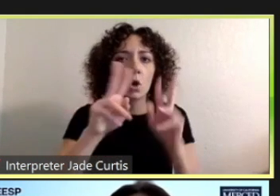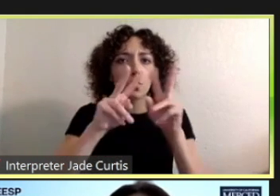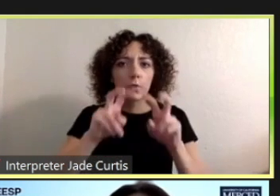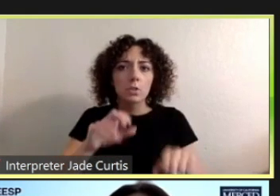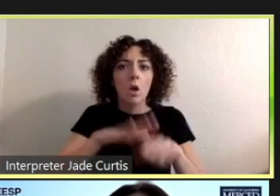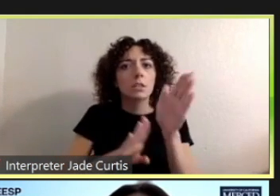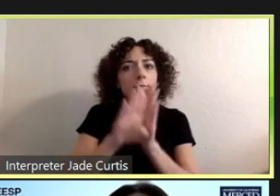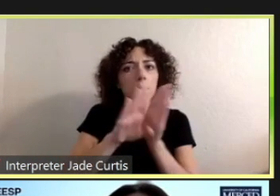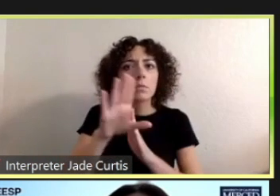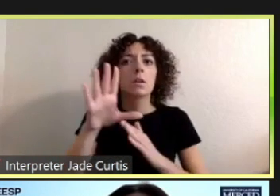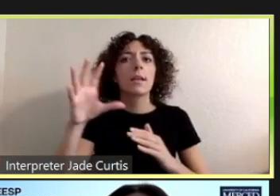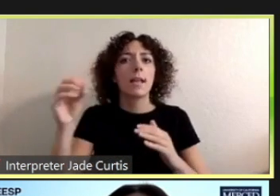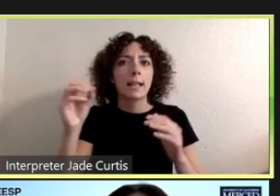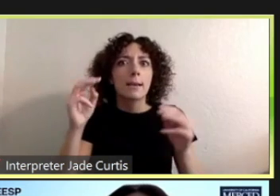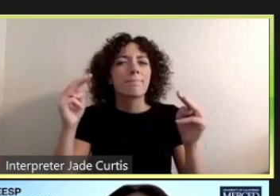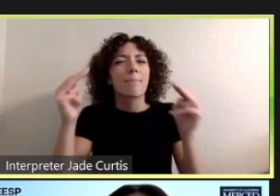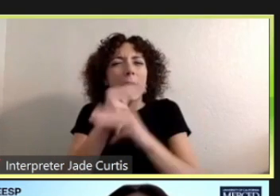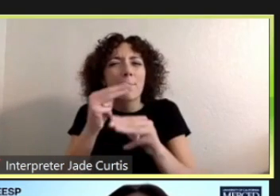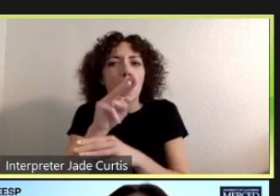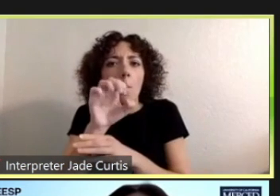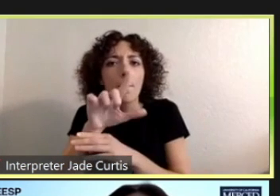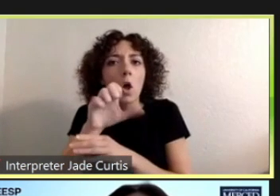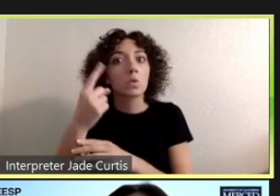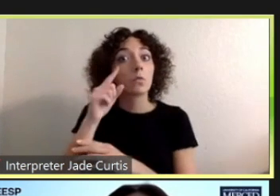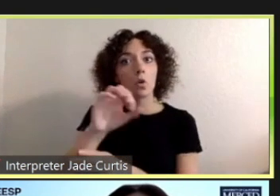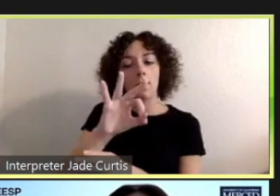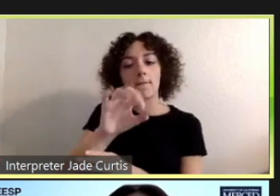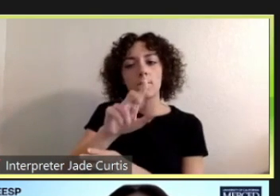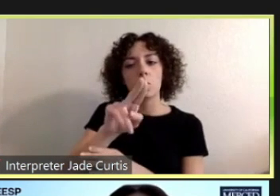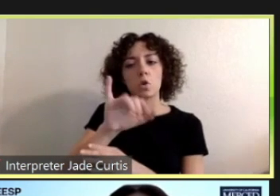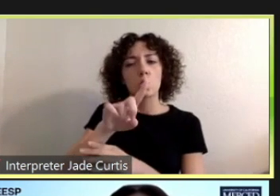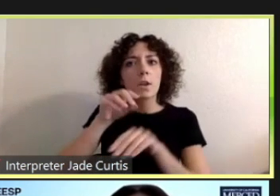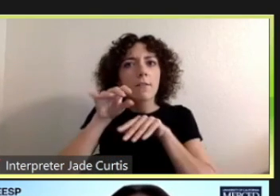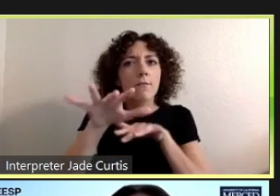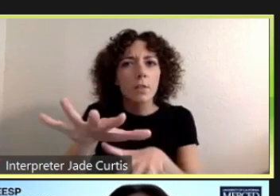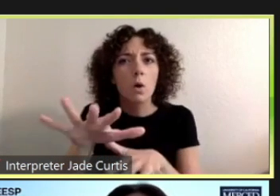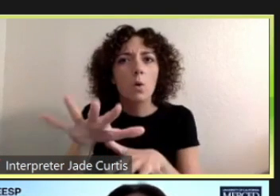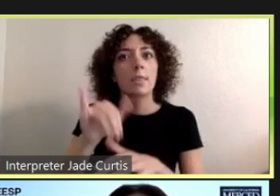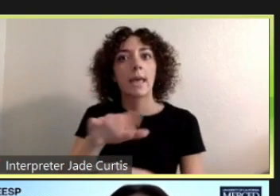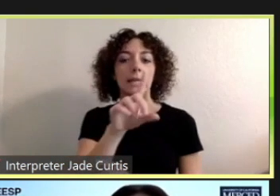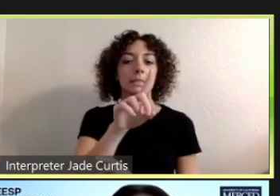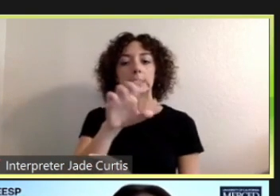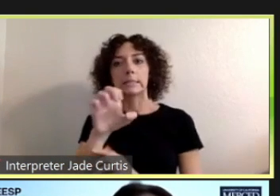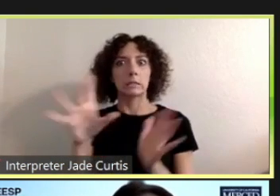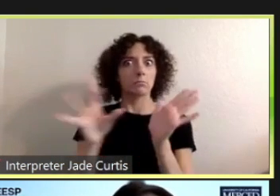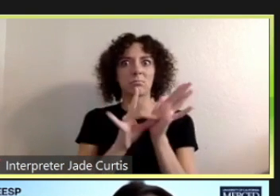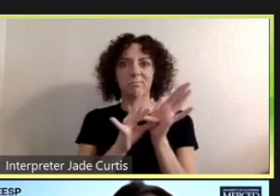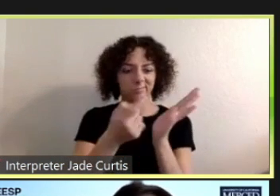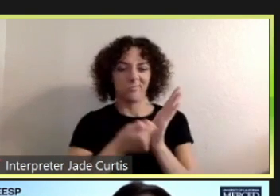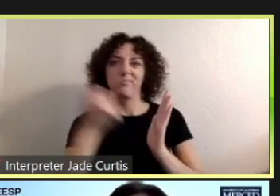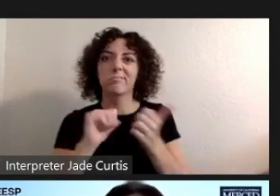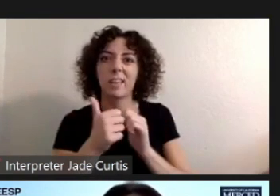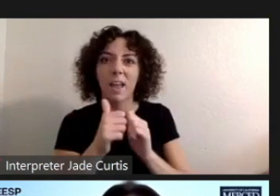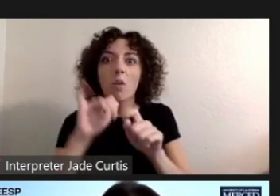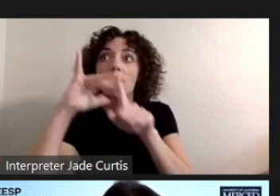application of mathematical models for fluid flow, pathogen dispersion, and decontamination in the environmental system,